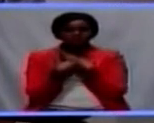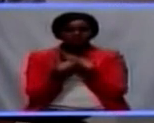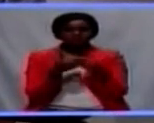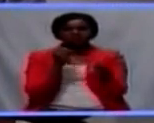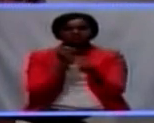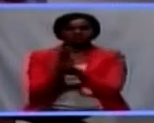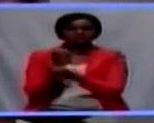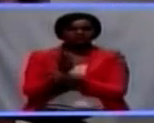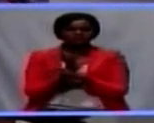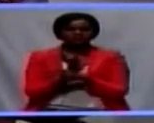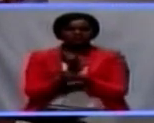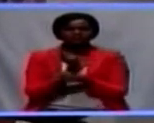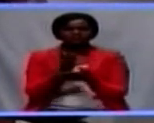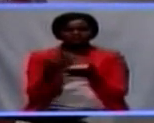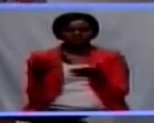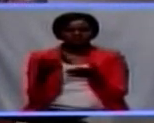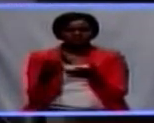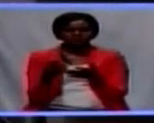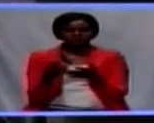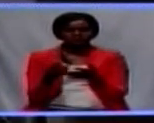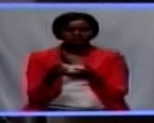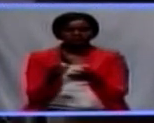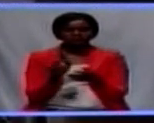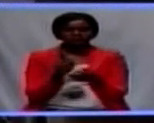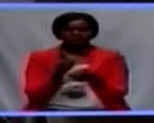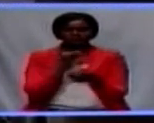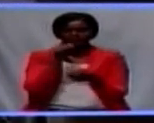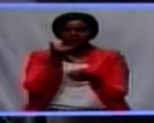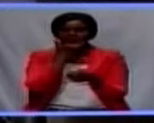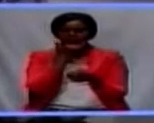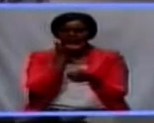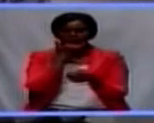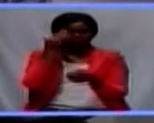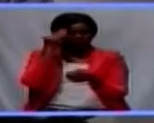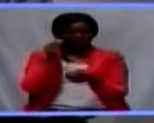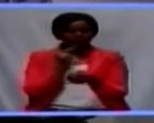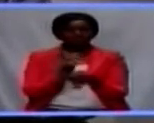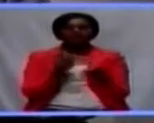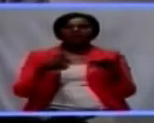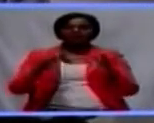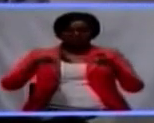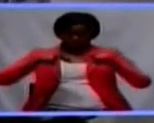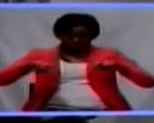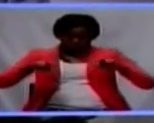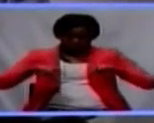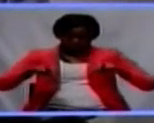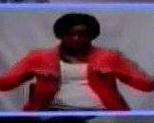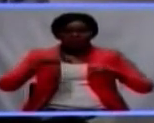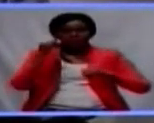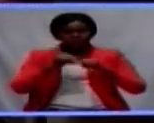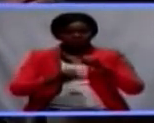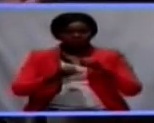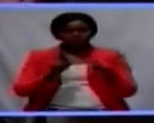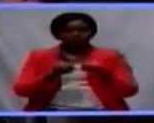already a criminal element. But it's not guilty. Yeah. Yes. That is why we should allow the investigations to be completed. But that